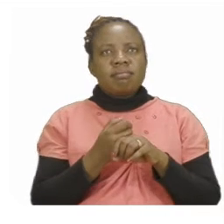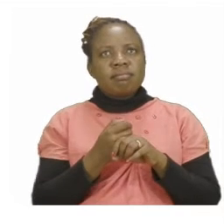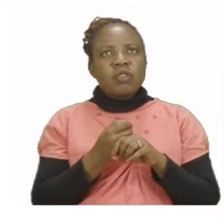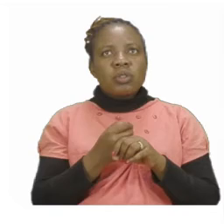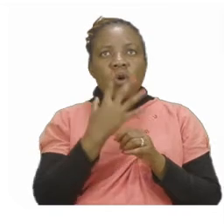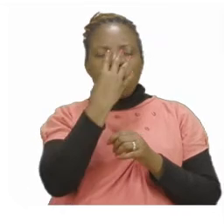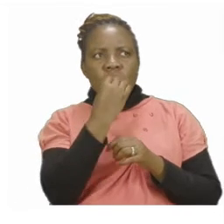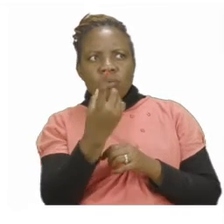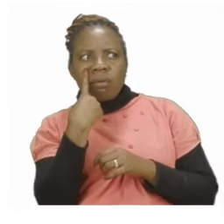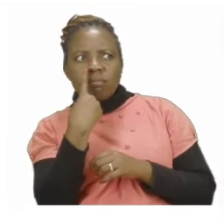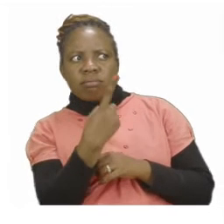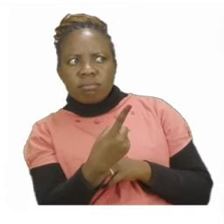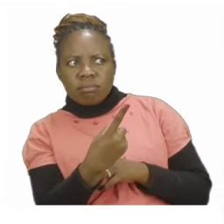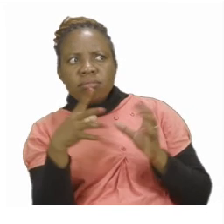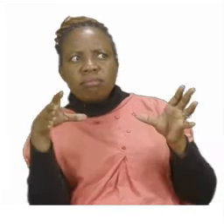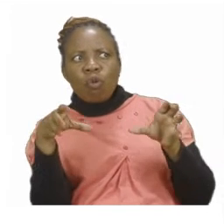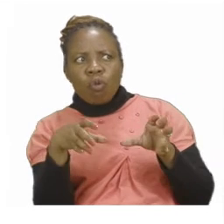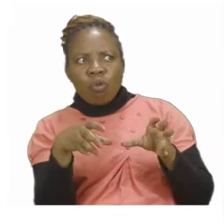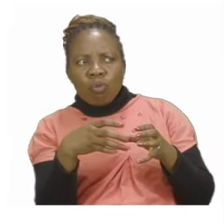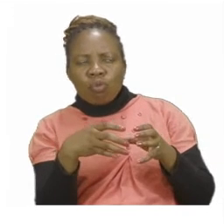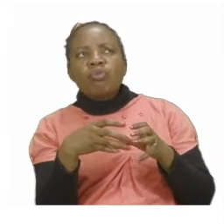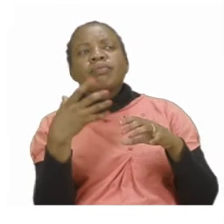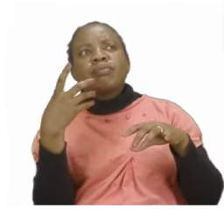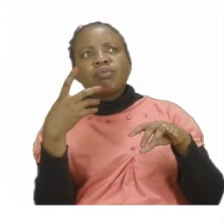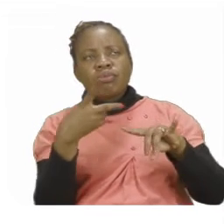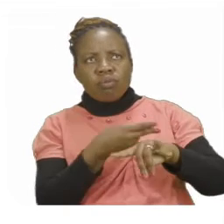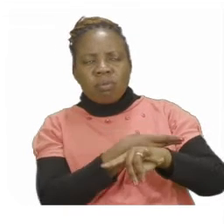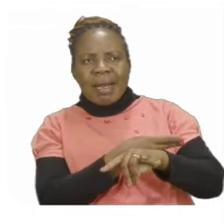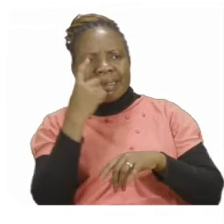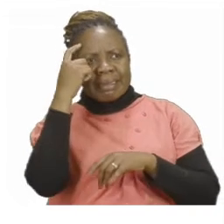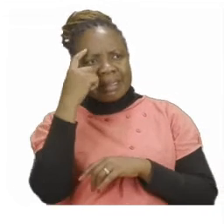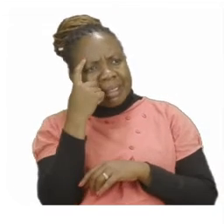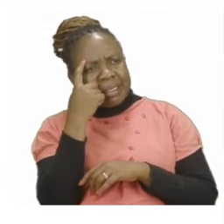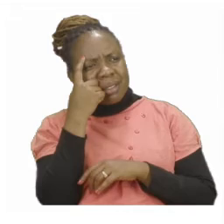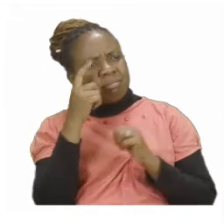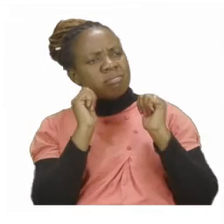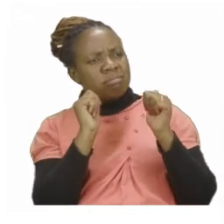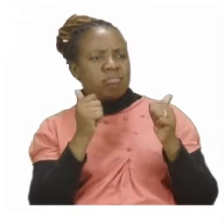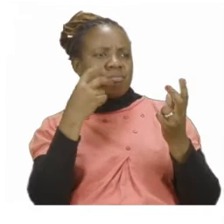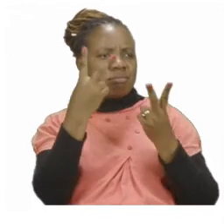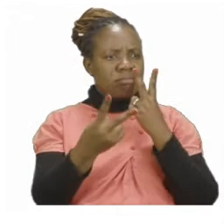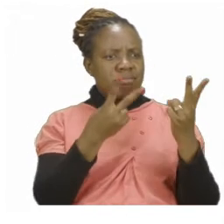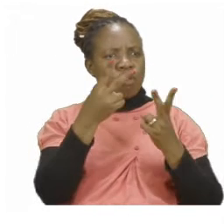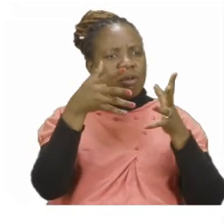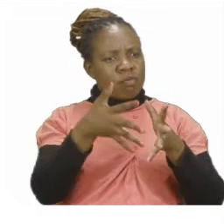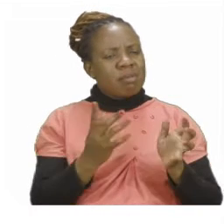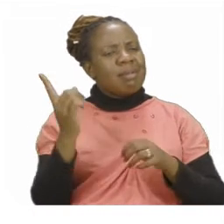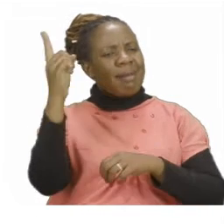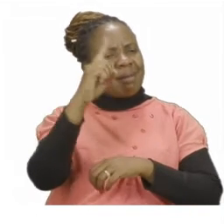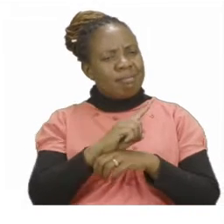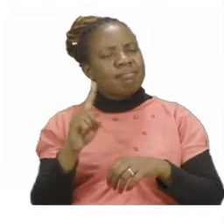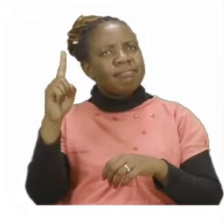wolf saw the flock and thought how nice it would be to visit the village every day.